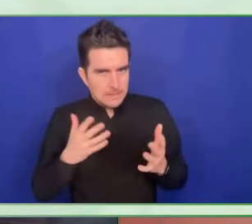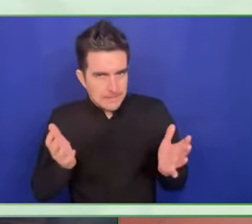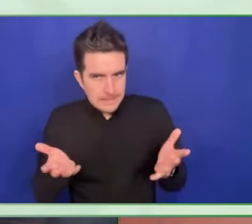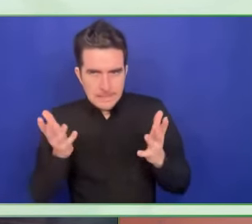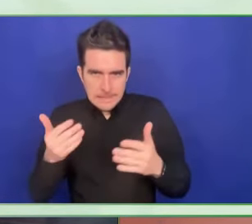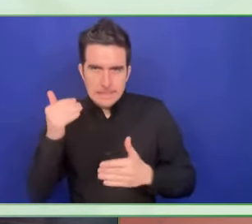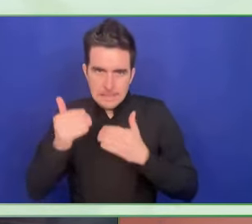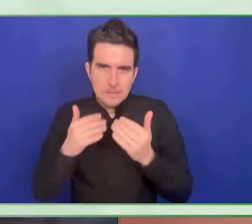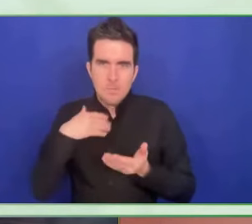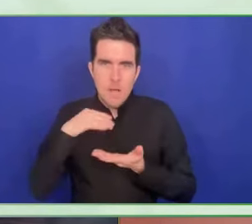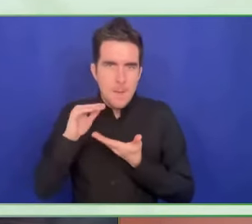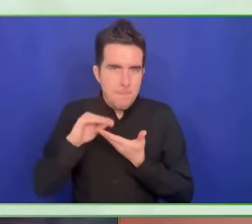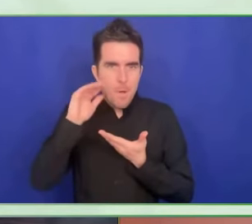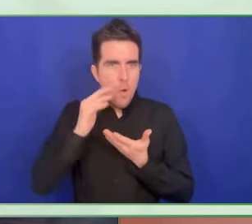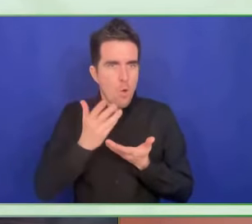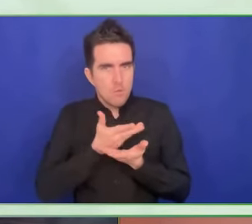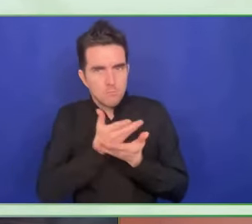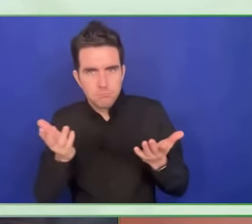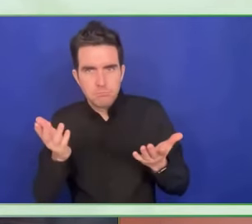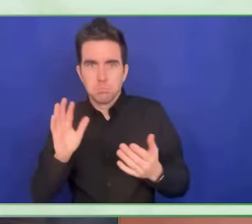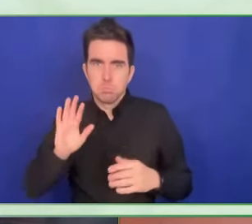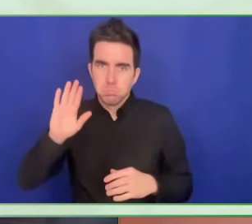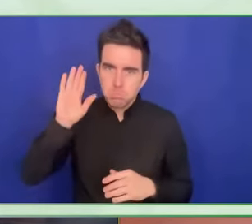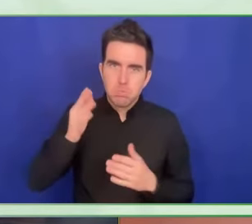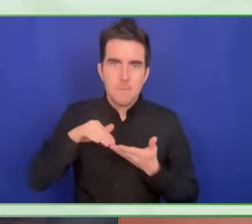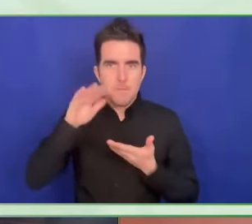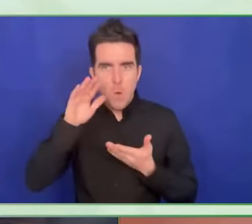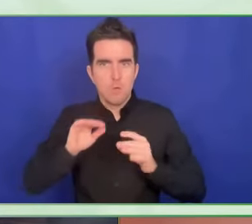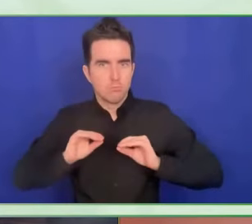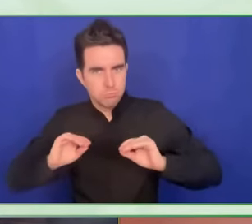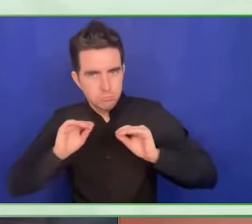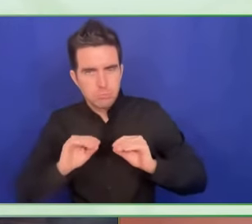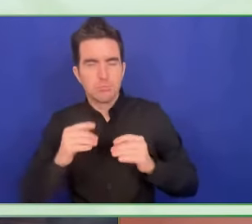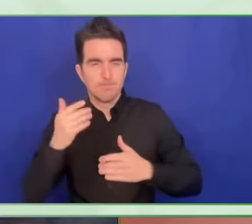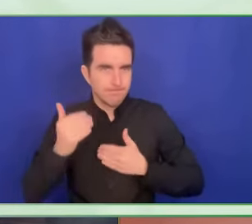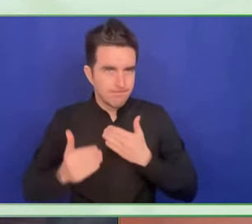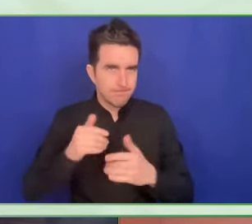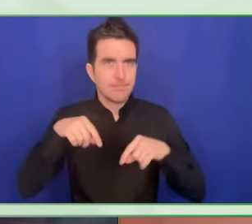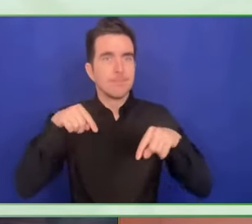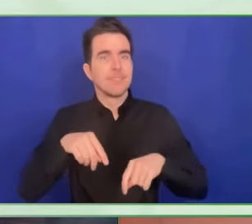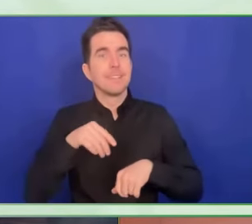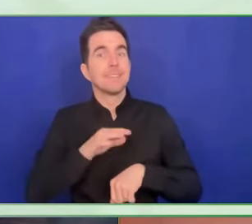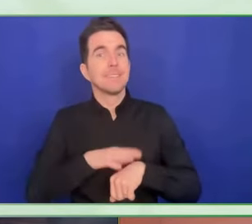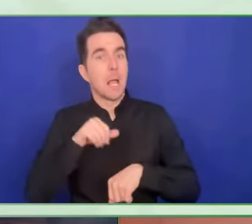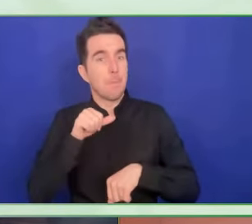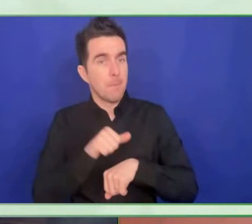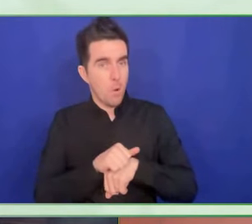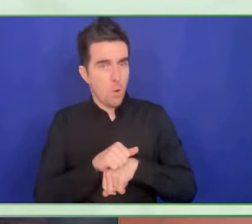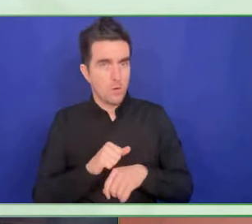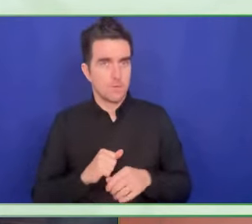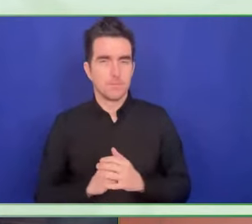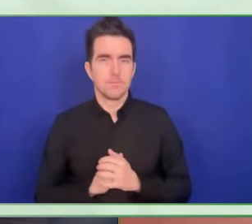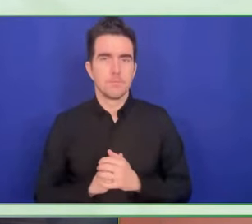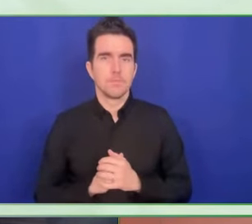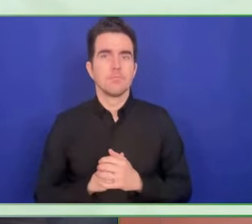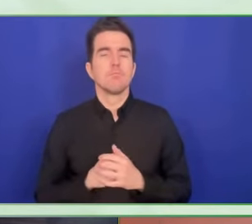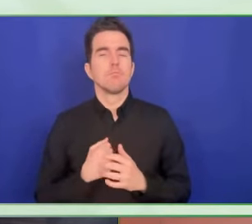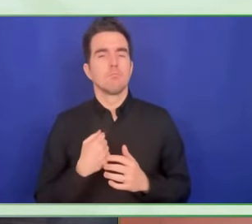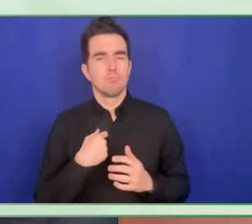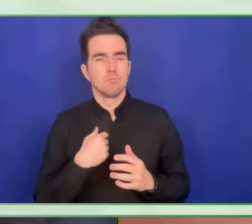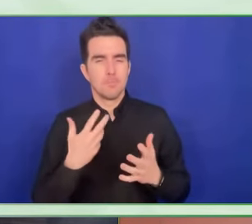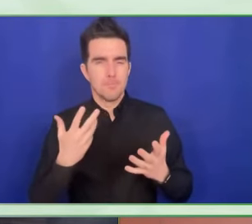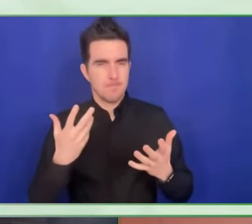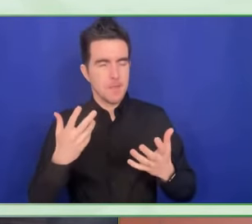look into. So it's a great thing you brought up. But it's also to do with how it's such a new area